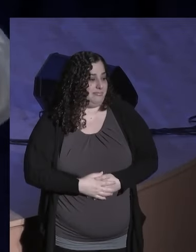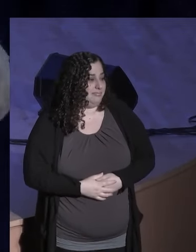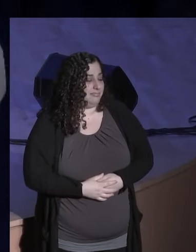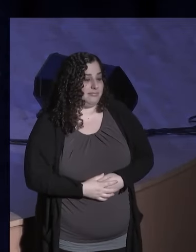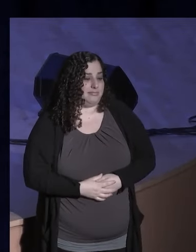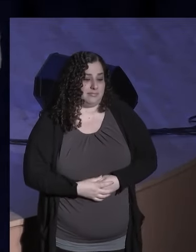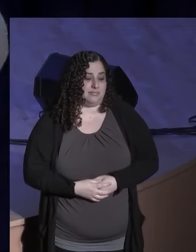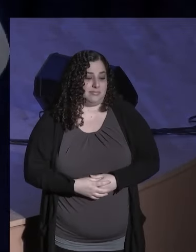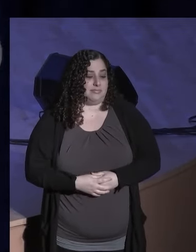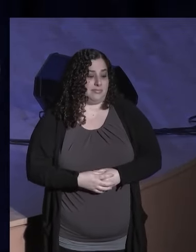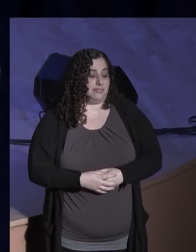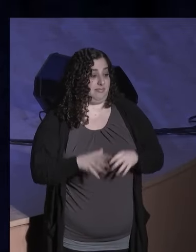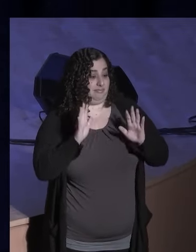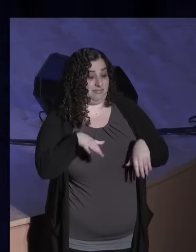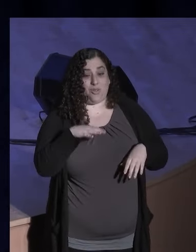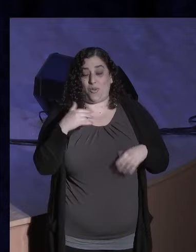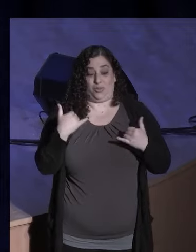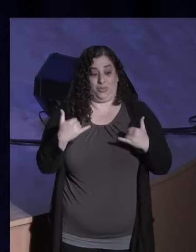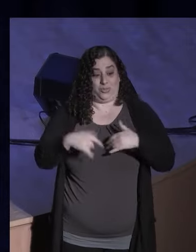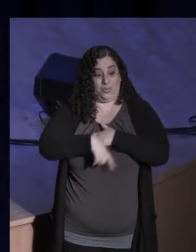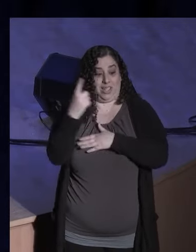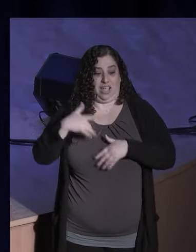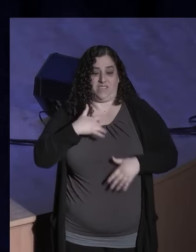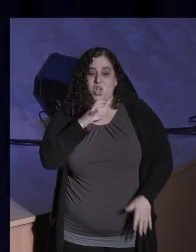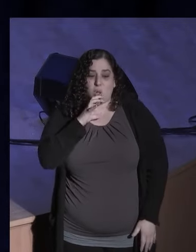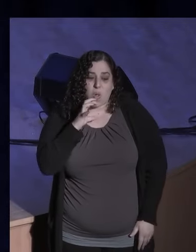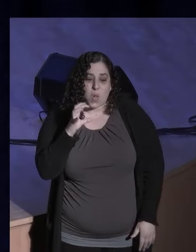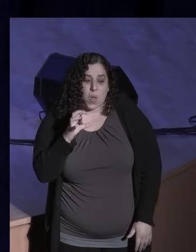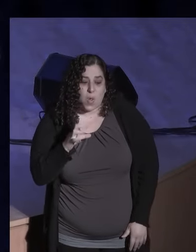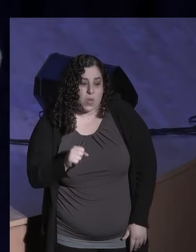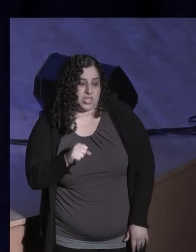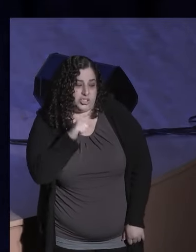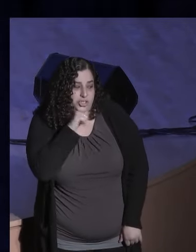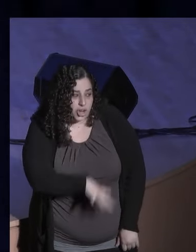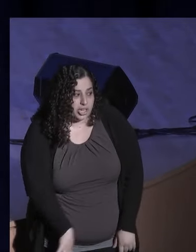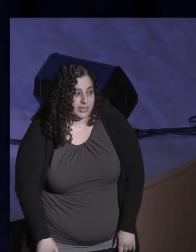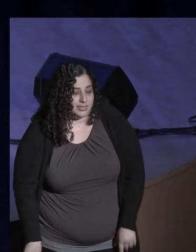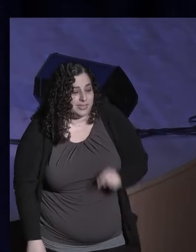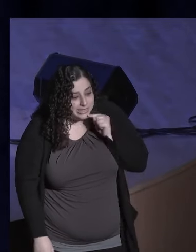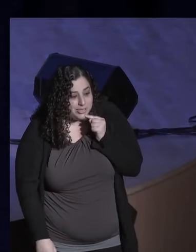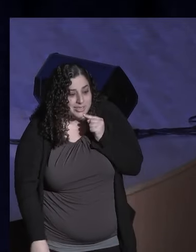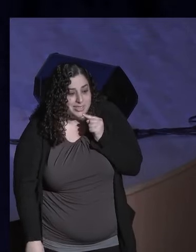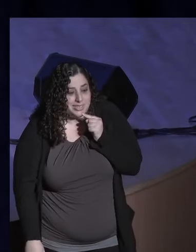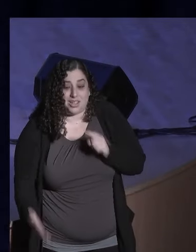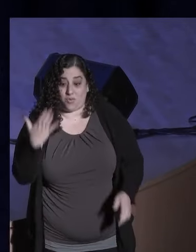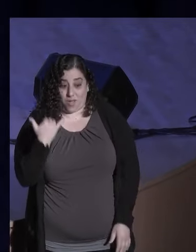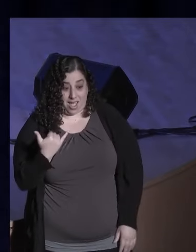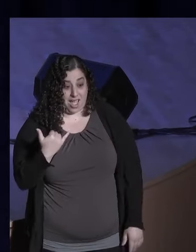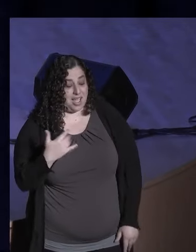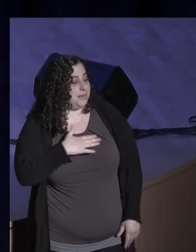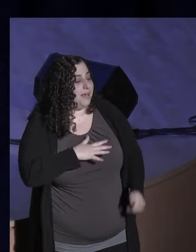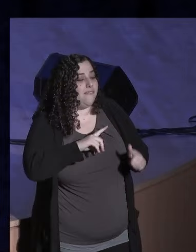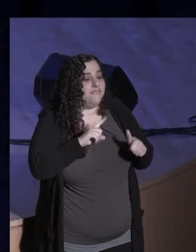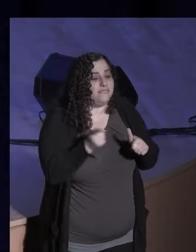You know, today I feel old as dirt, because my first Folklife Festival was 1976 during the